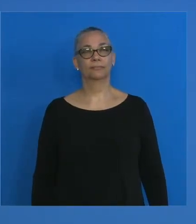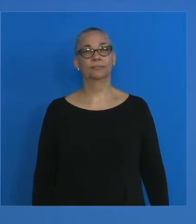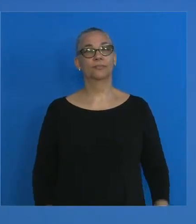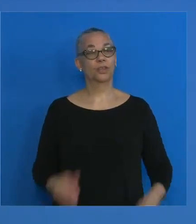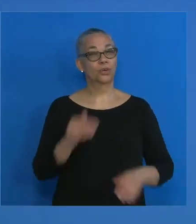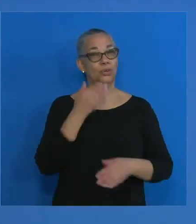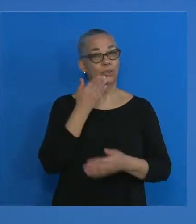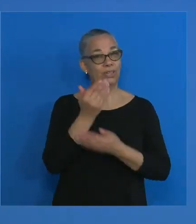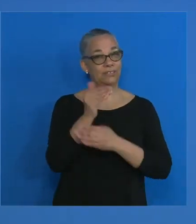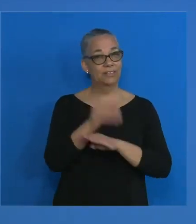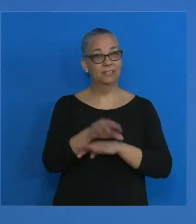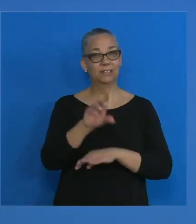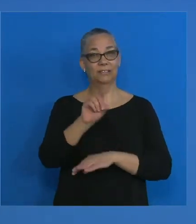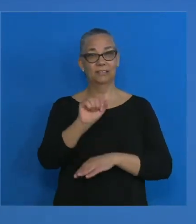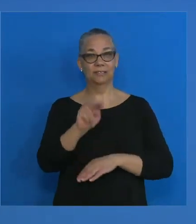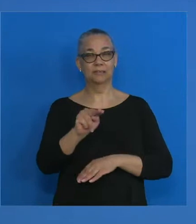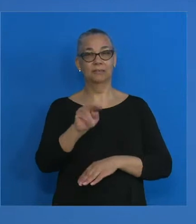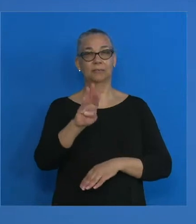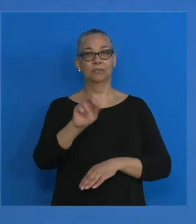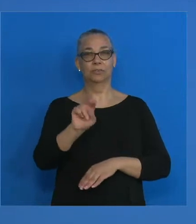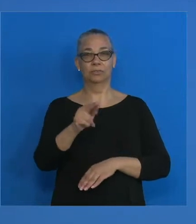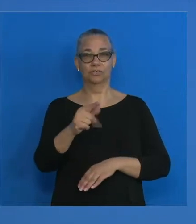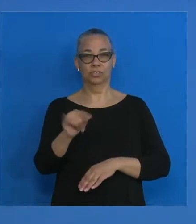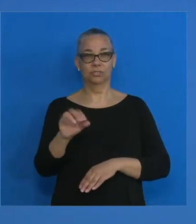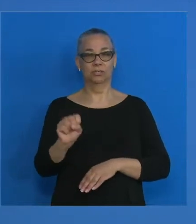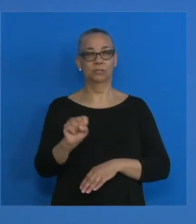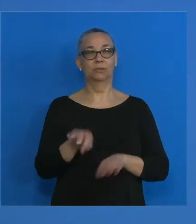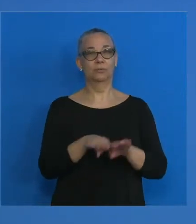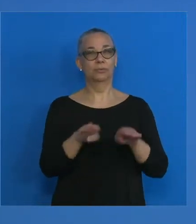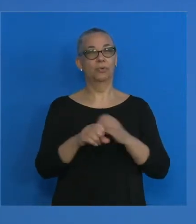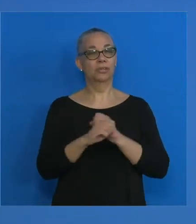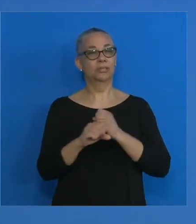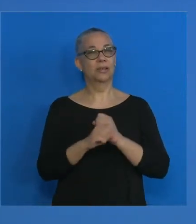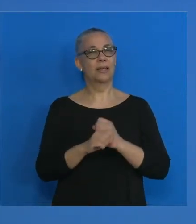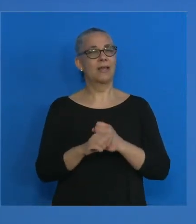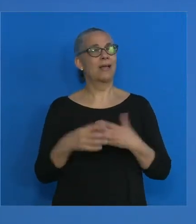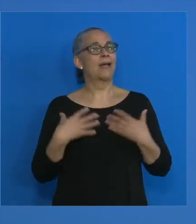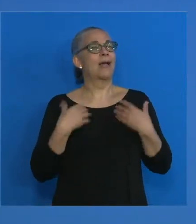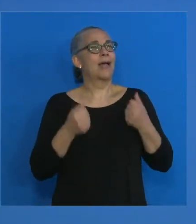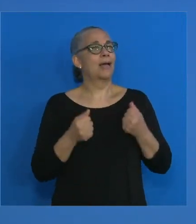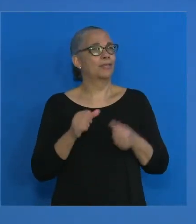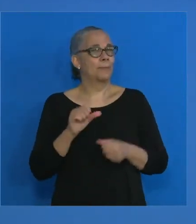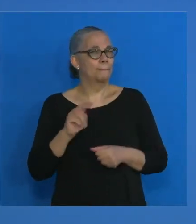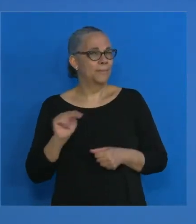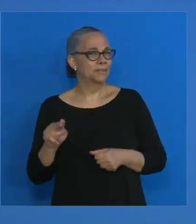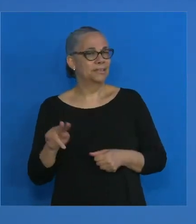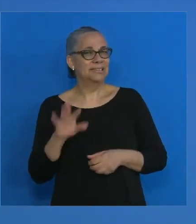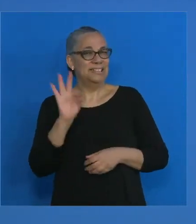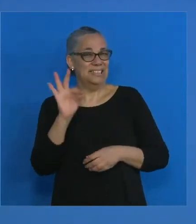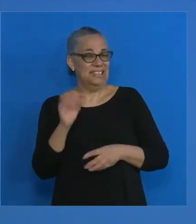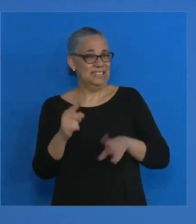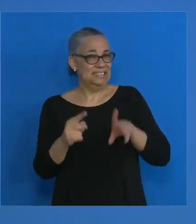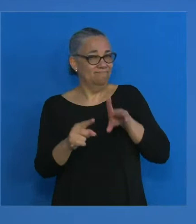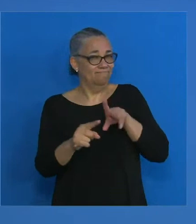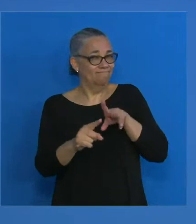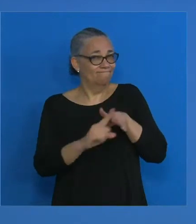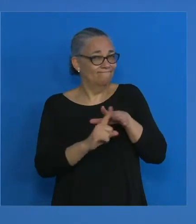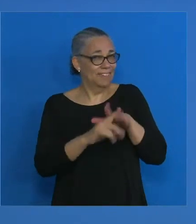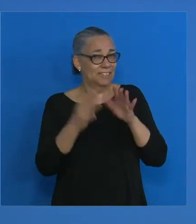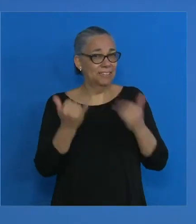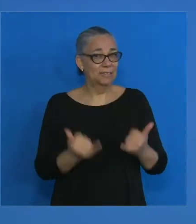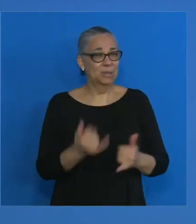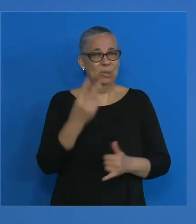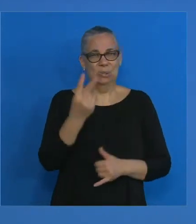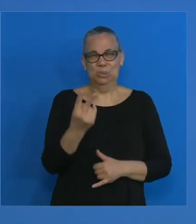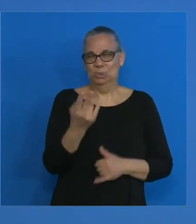Good evening. Don Burgess, Bermuda Broadcasting. Health Minister, 9 new cases were today, 2 of which had no known